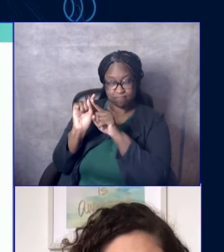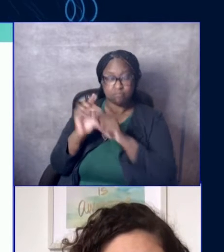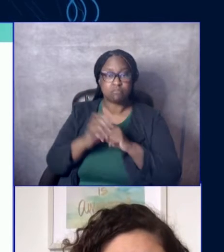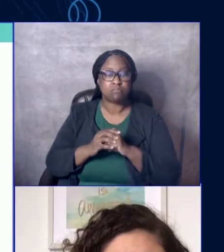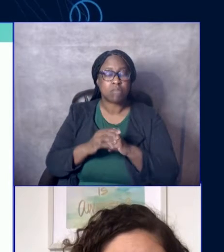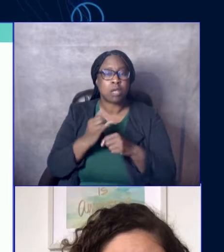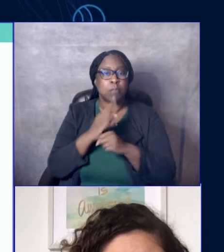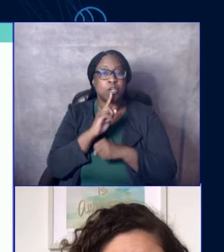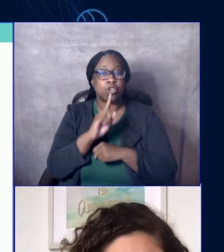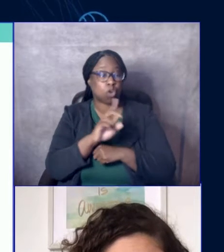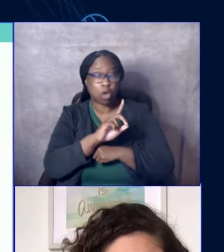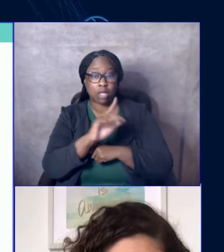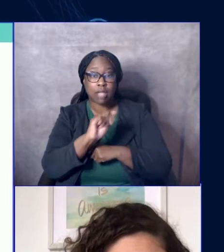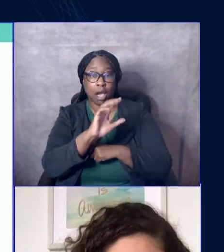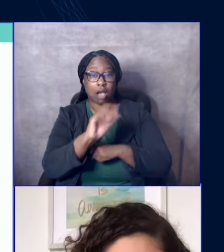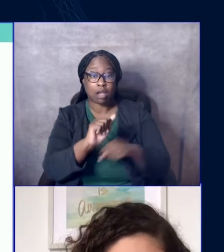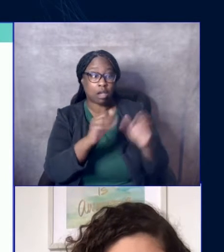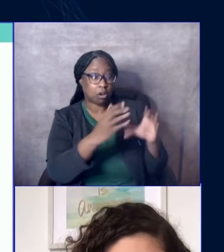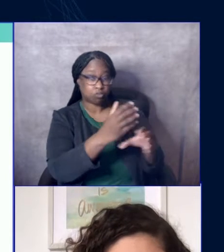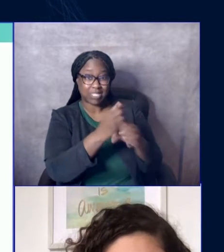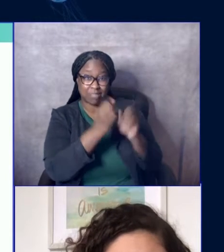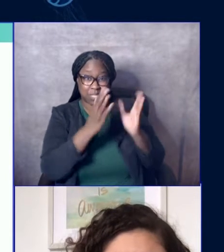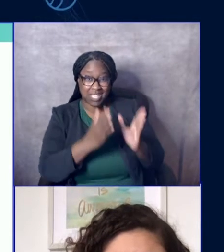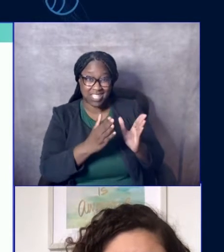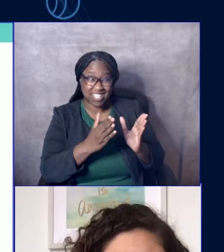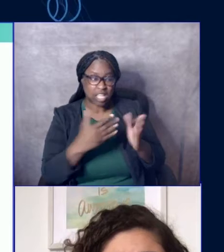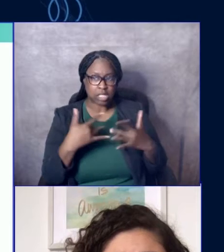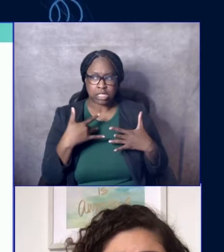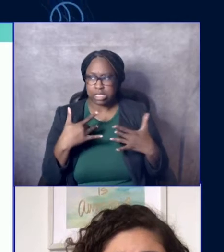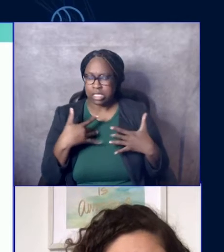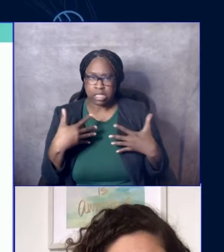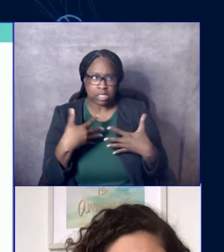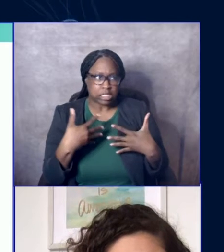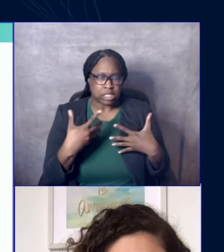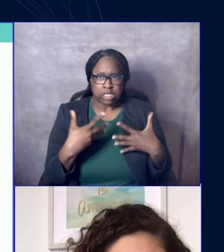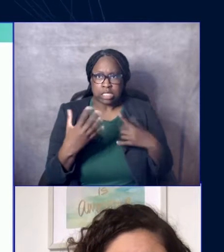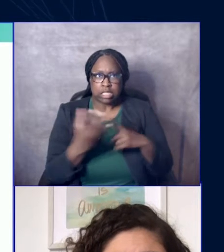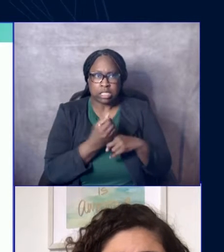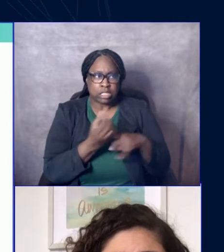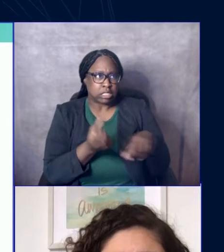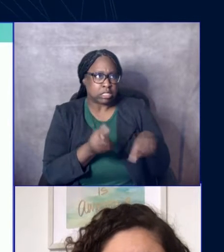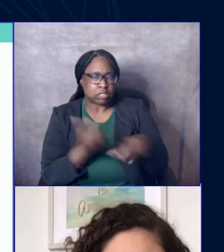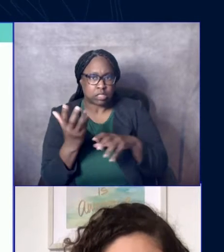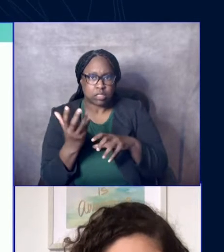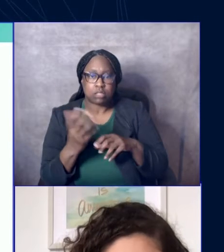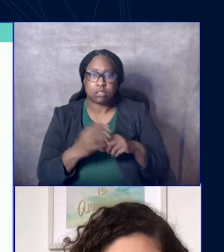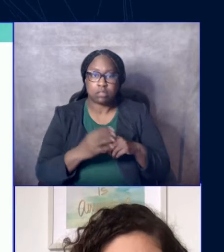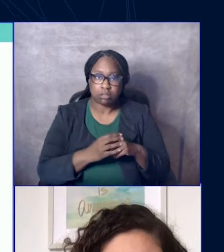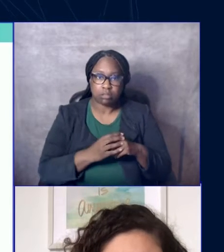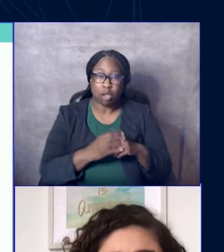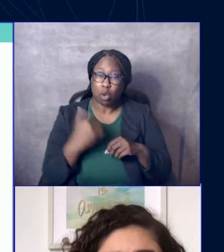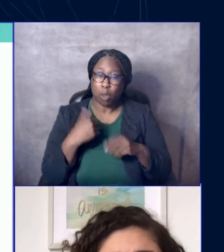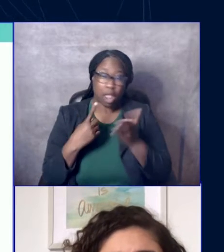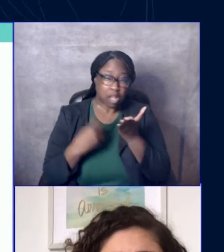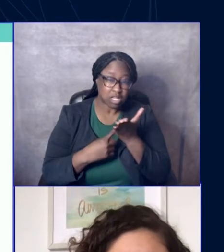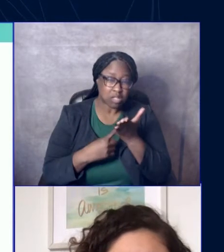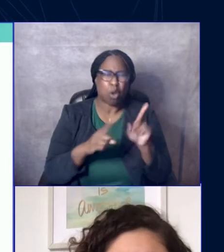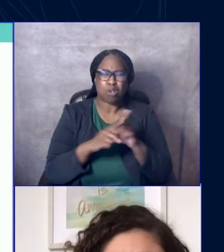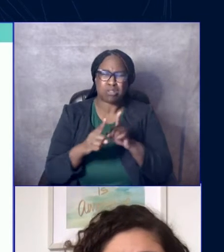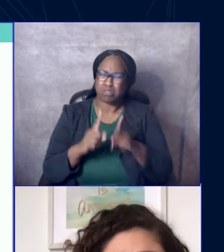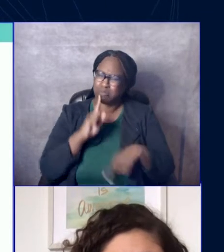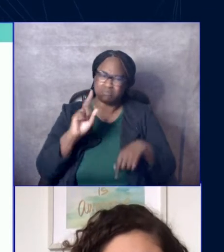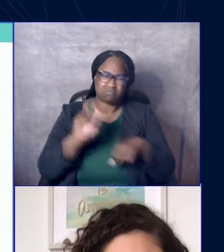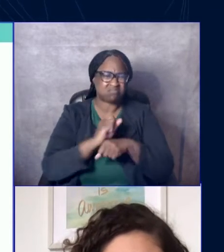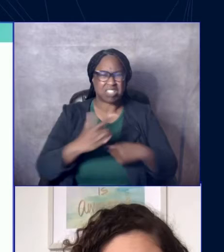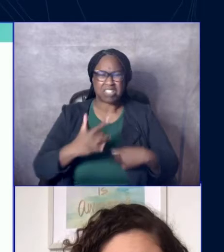themselves live with the fear of deportation, that we weren't just talking about it, our folks are really feeling it. So we worked with publications